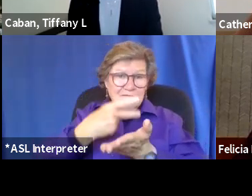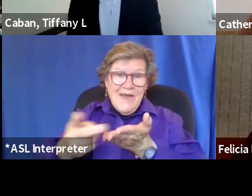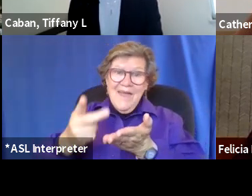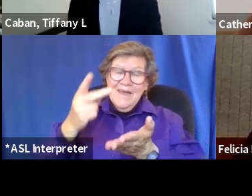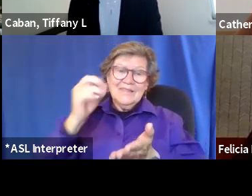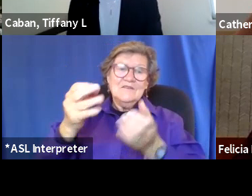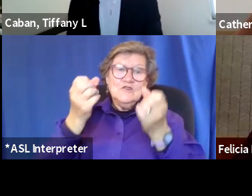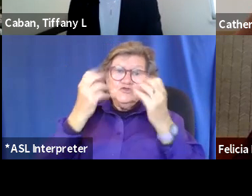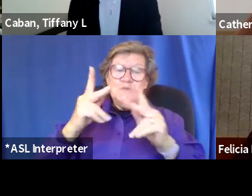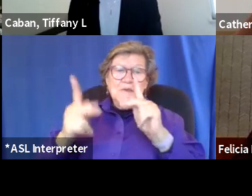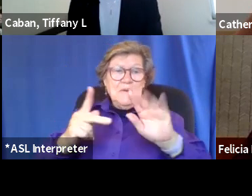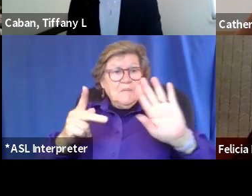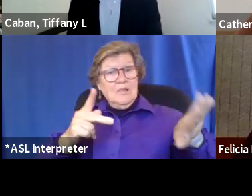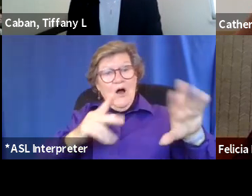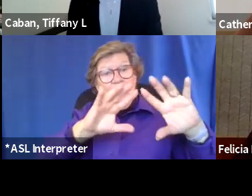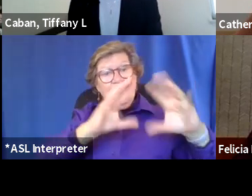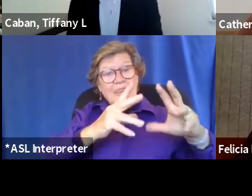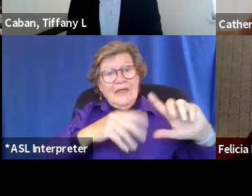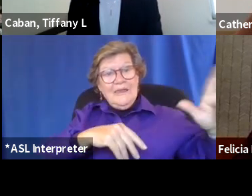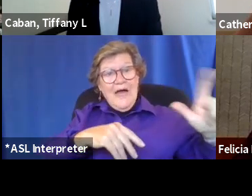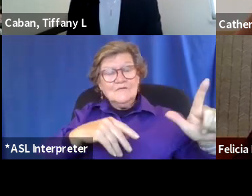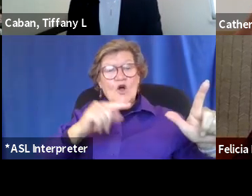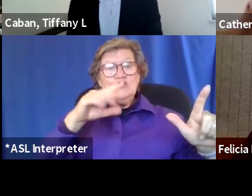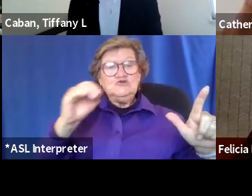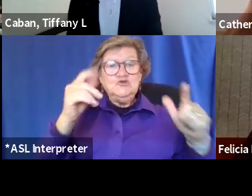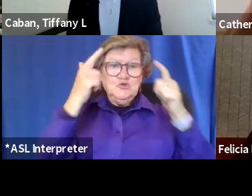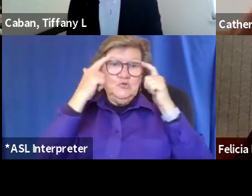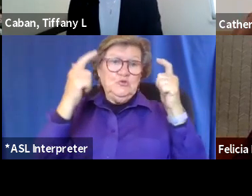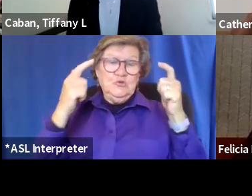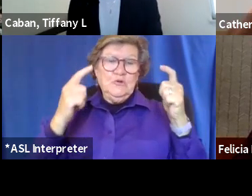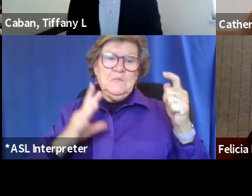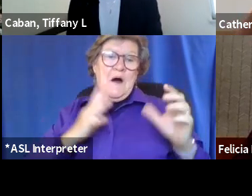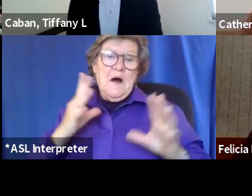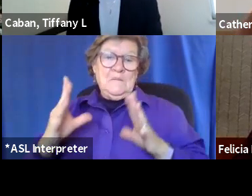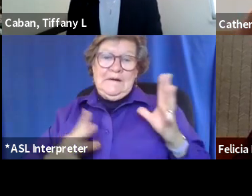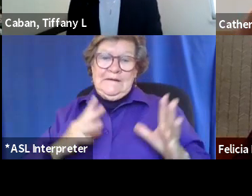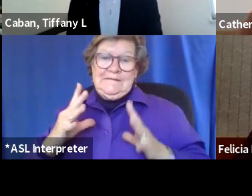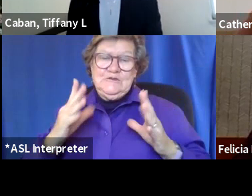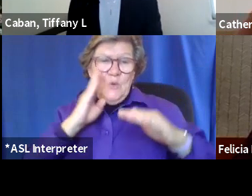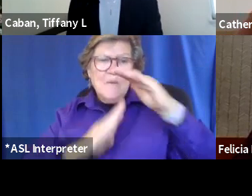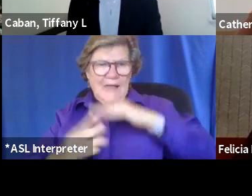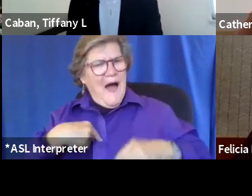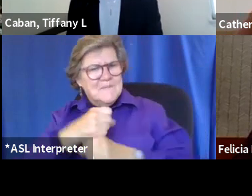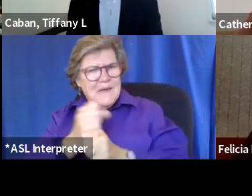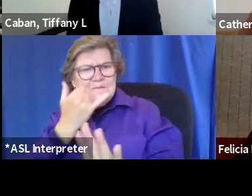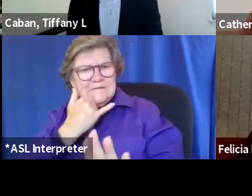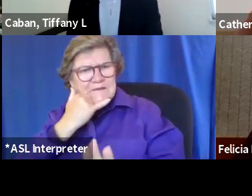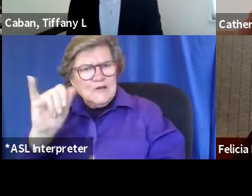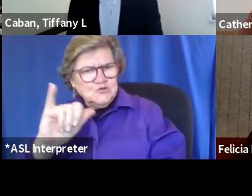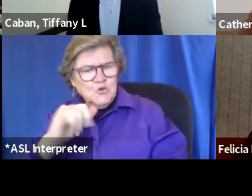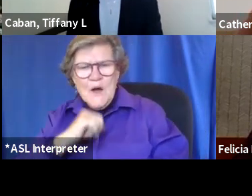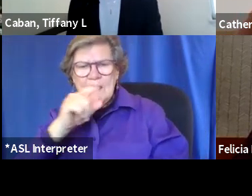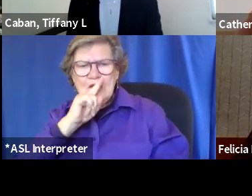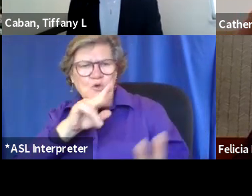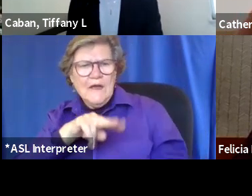many people on the left are too pompous, too humbly, and I make mistakes too myself. I'm not trying to,